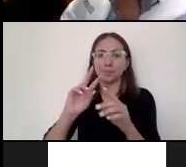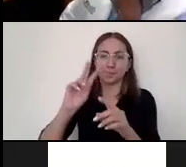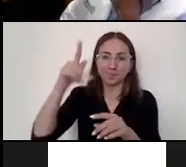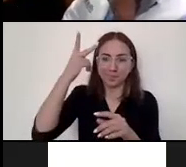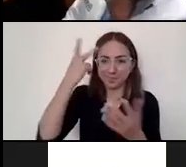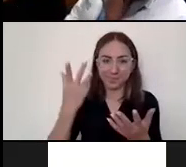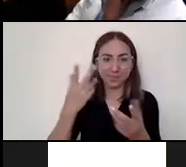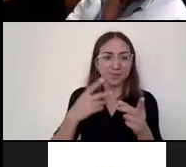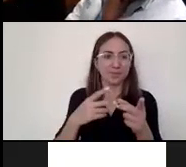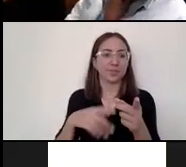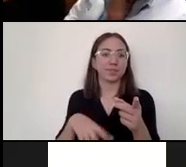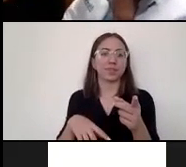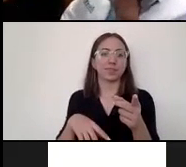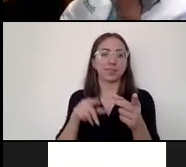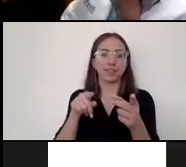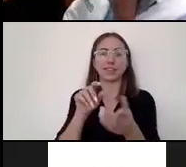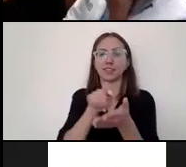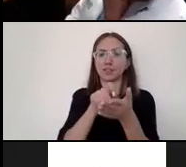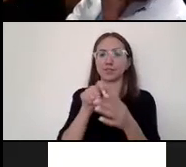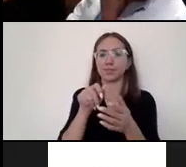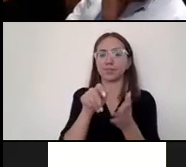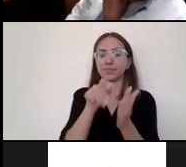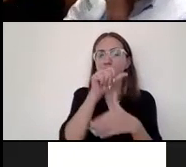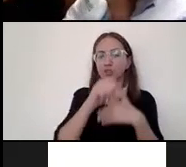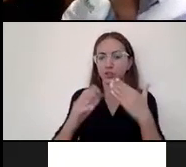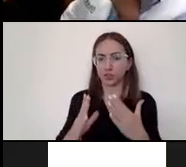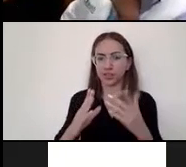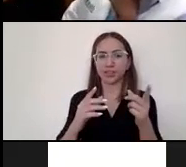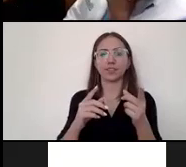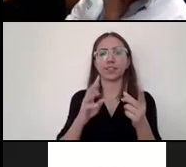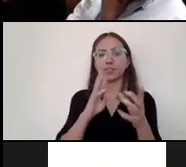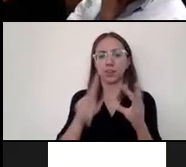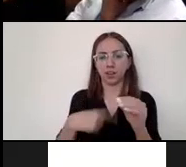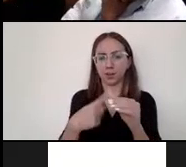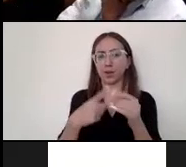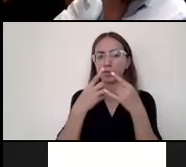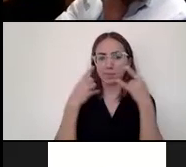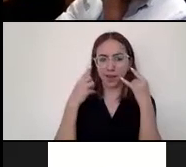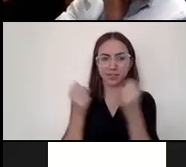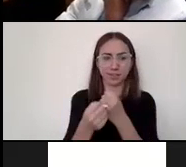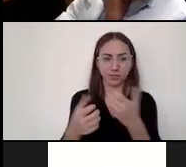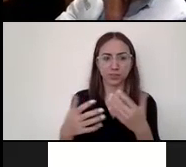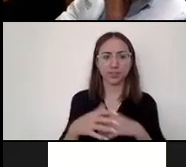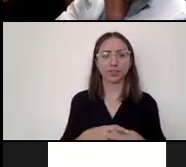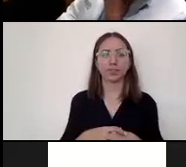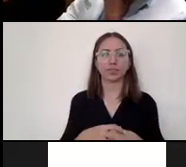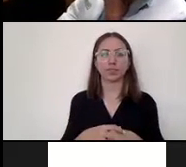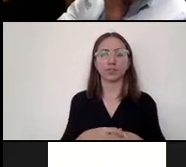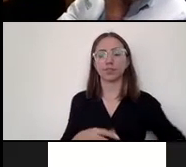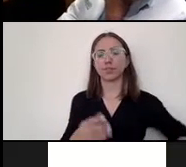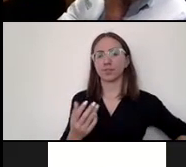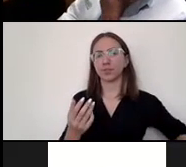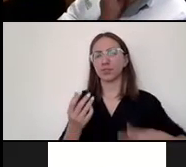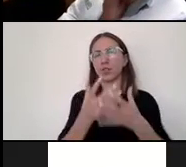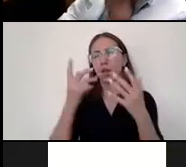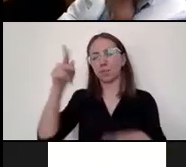was very critical about mask mandates, despite the strong data in support of masks. So it continues to be a politicized issue, which is